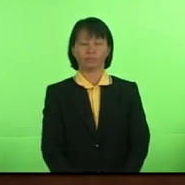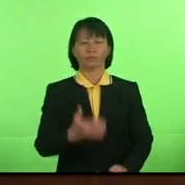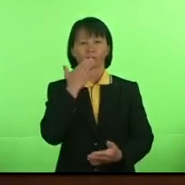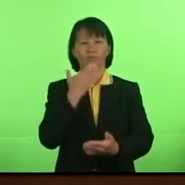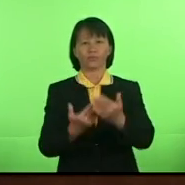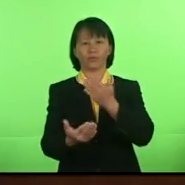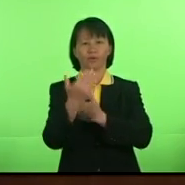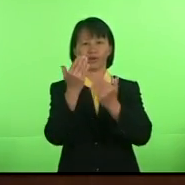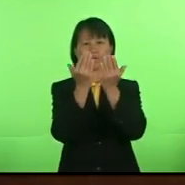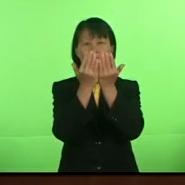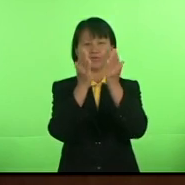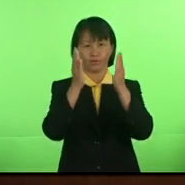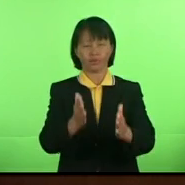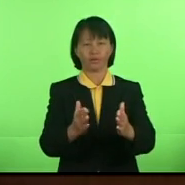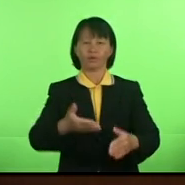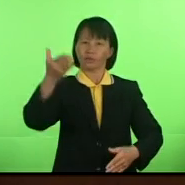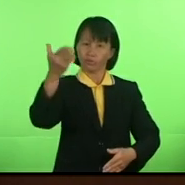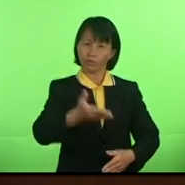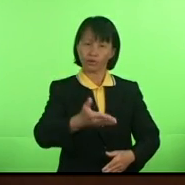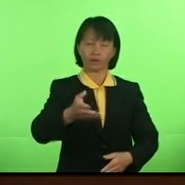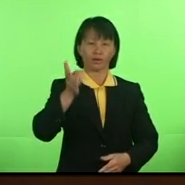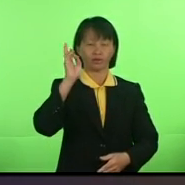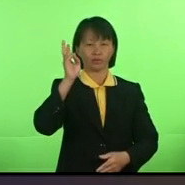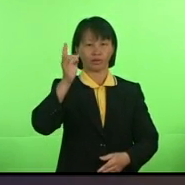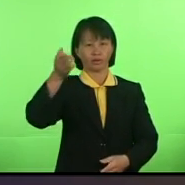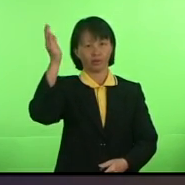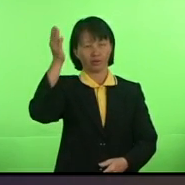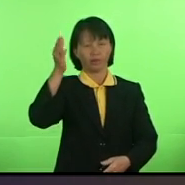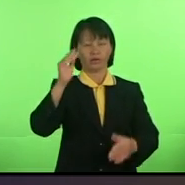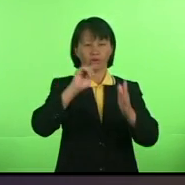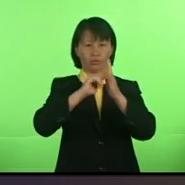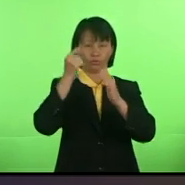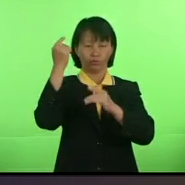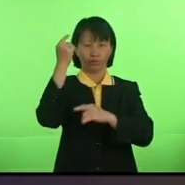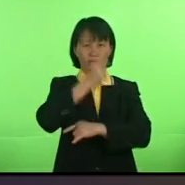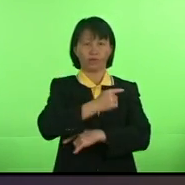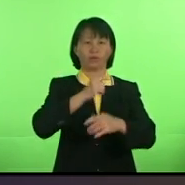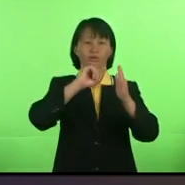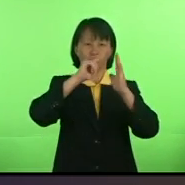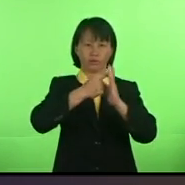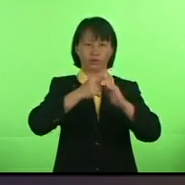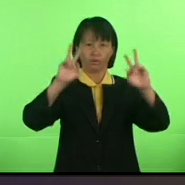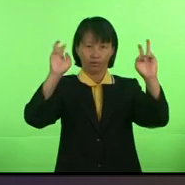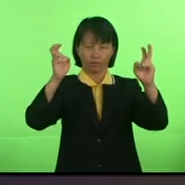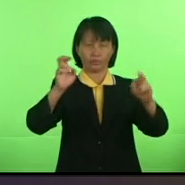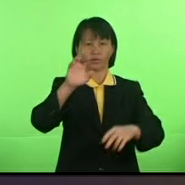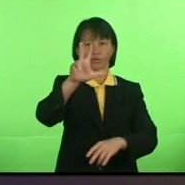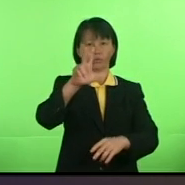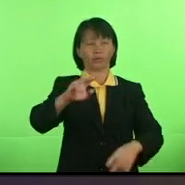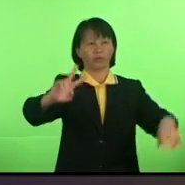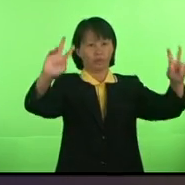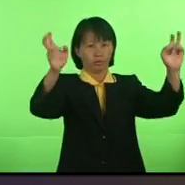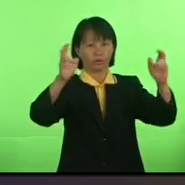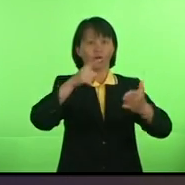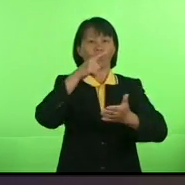morning, students. Welcome to the second tutorial. Today we will start with topic 3 and the title is What